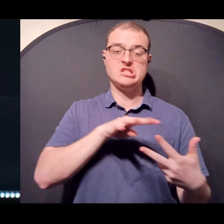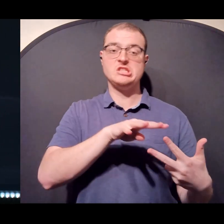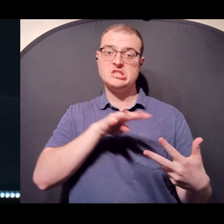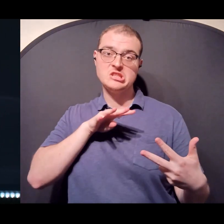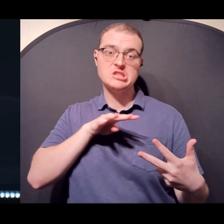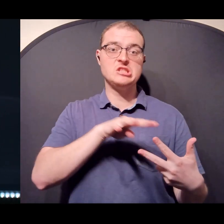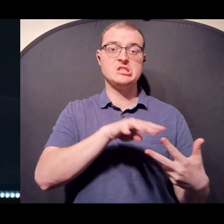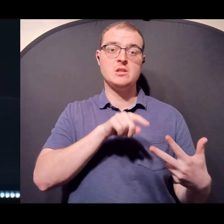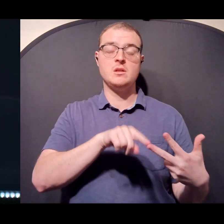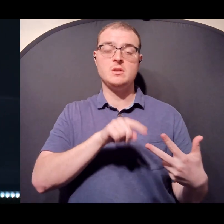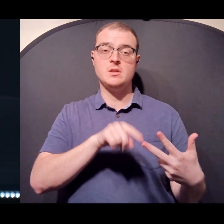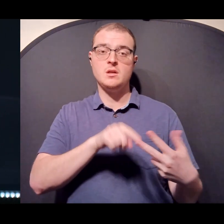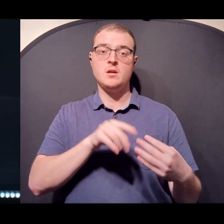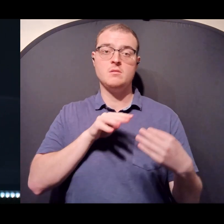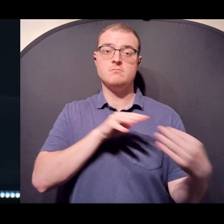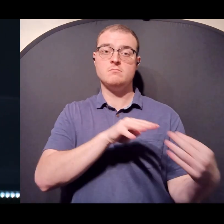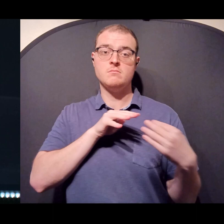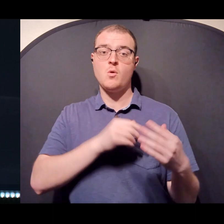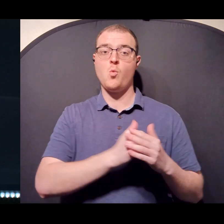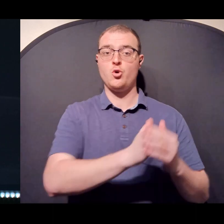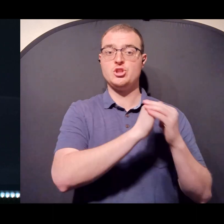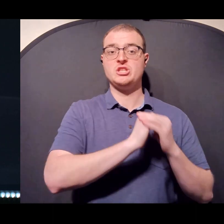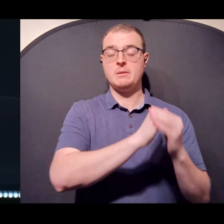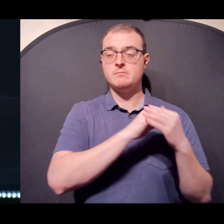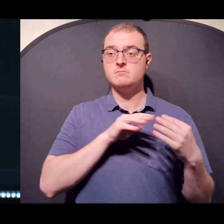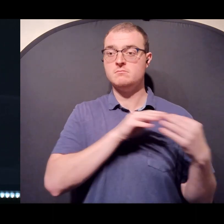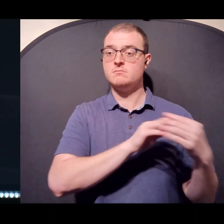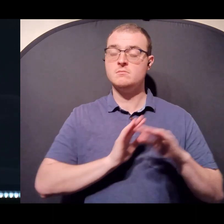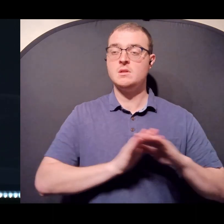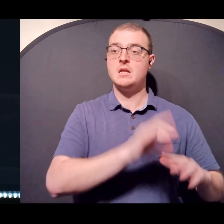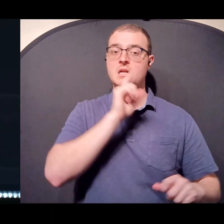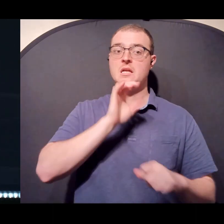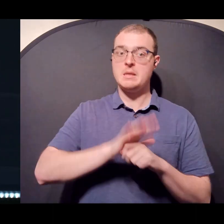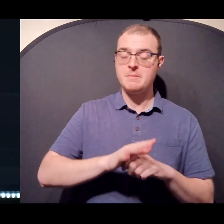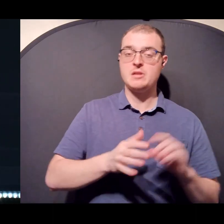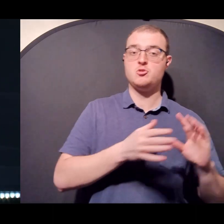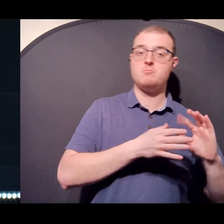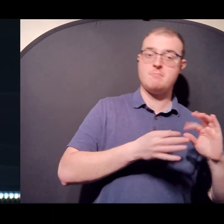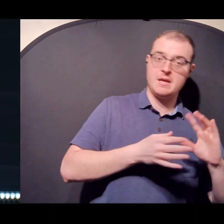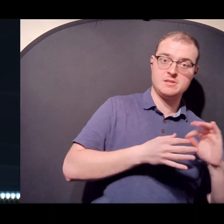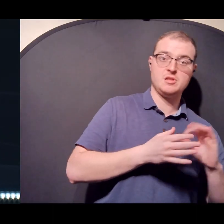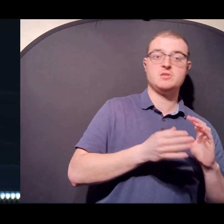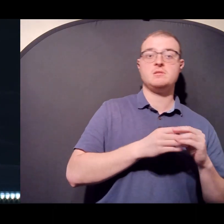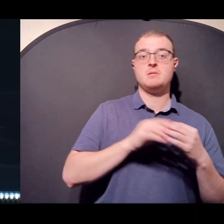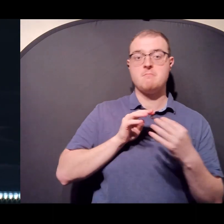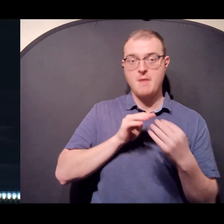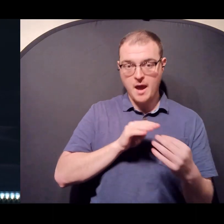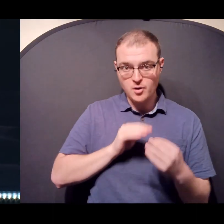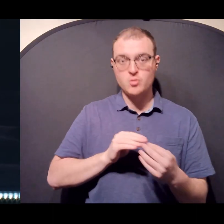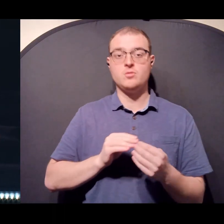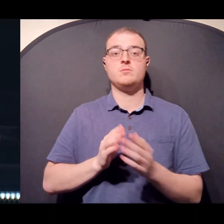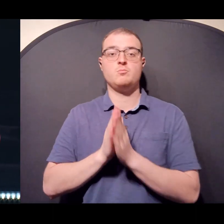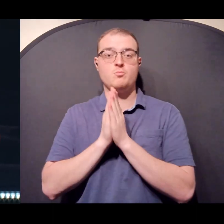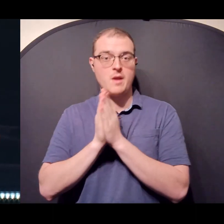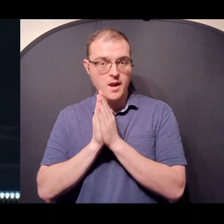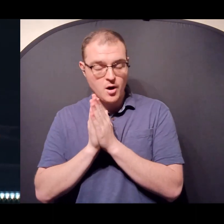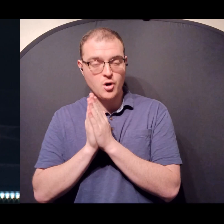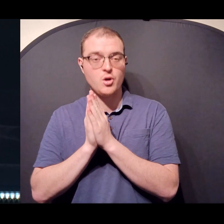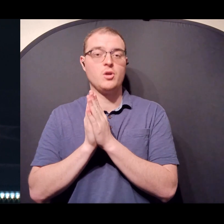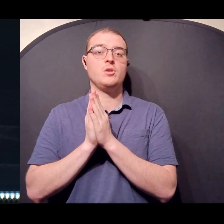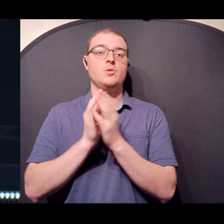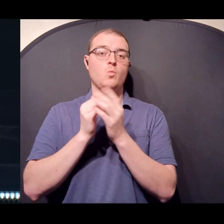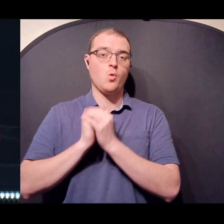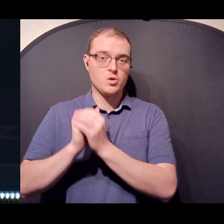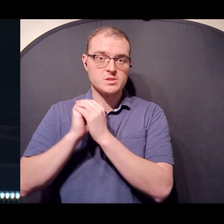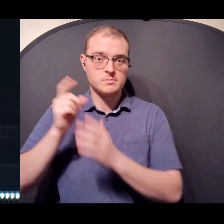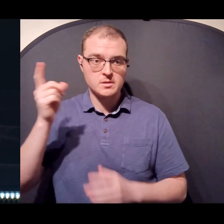We wage against the enemy in worship. Commit to worship. Commit to prayer. Commit to God's word. God builds faith in Mary by